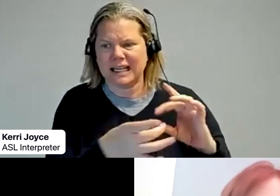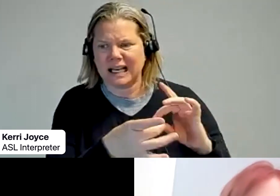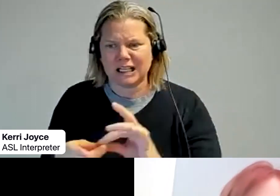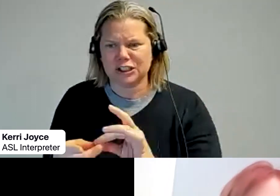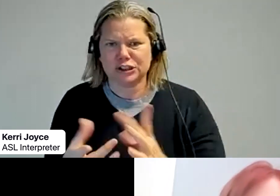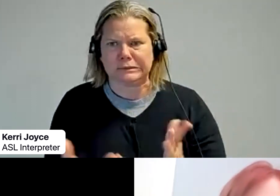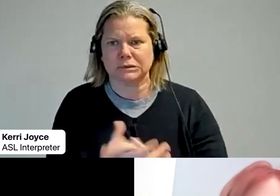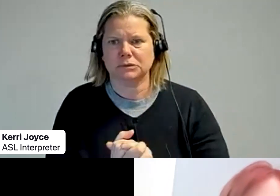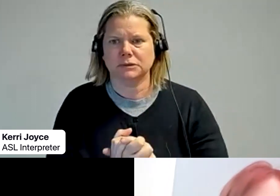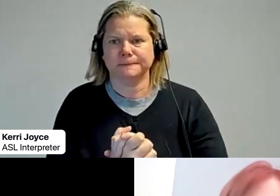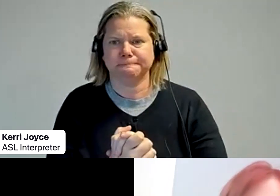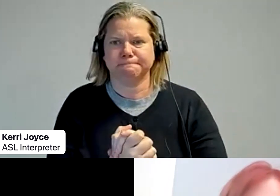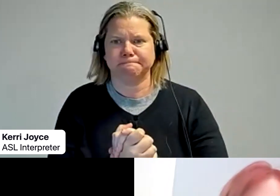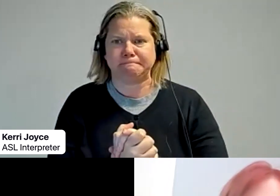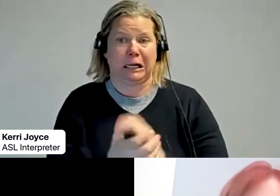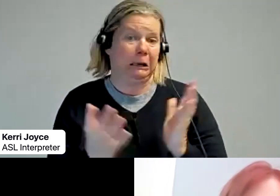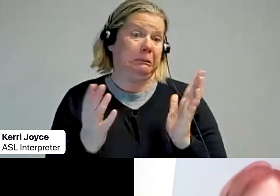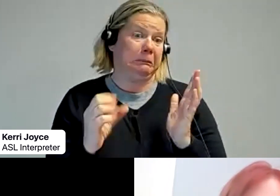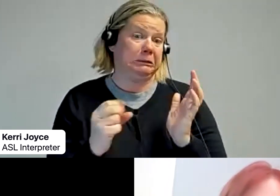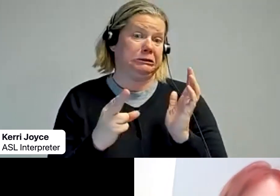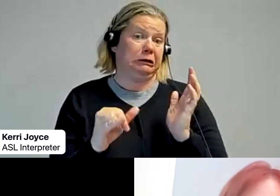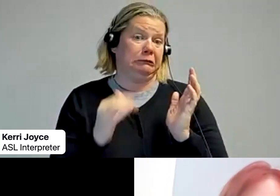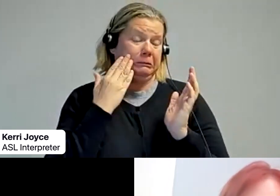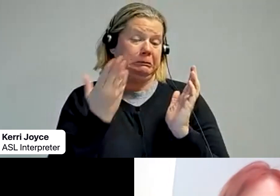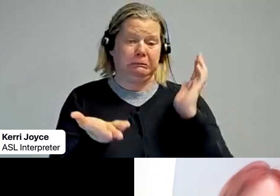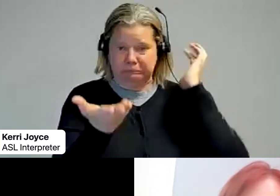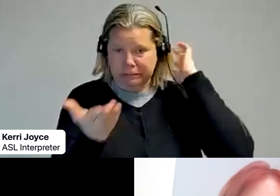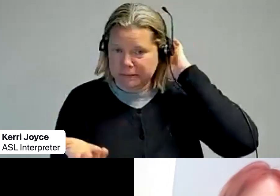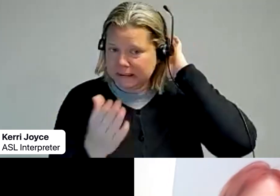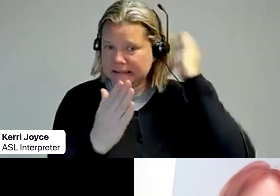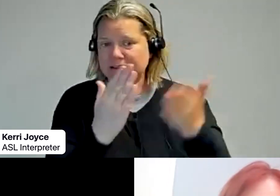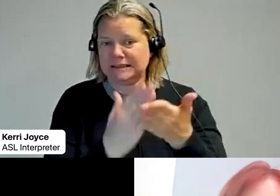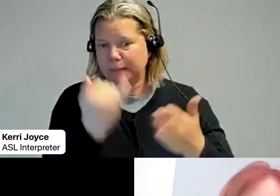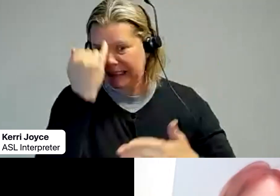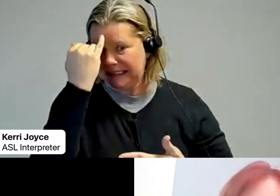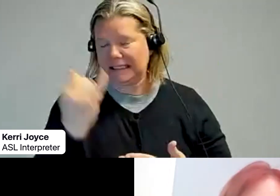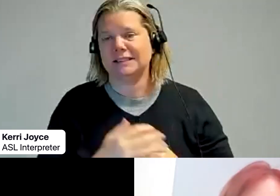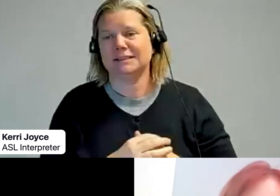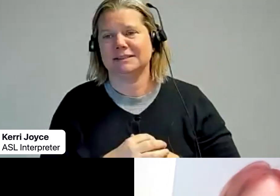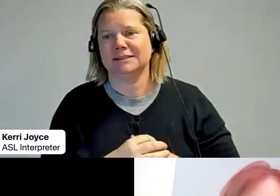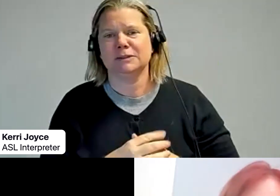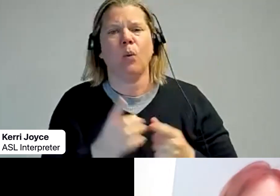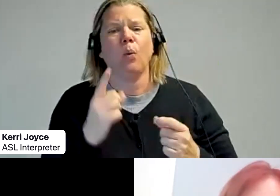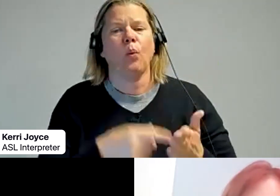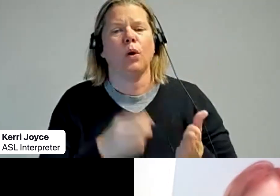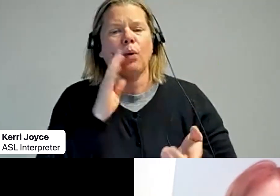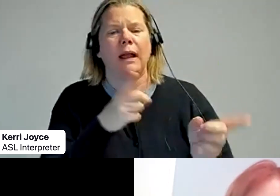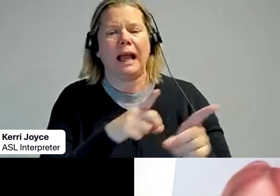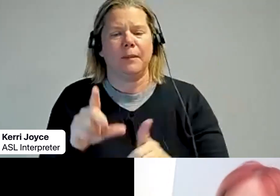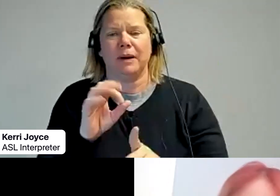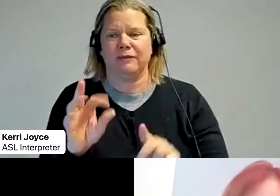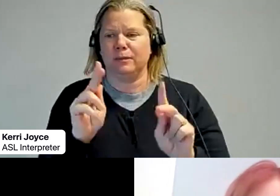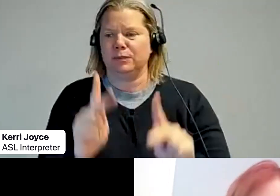know, Sherry, if you can speak to some ideas for what might happen with someone showing up with the